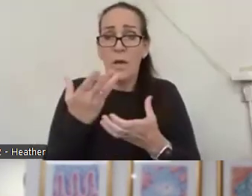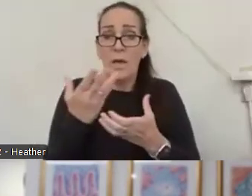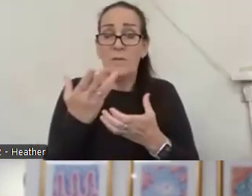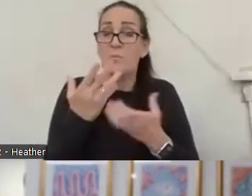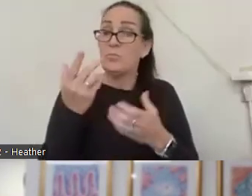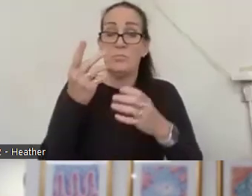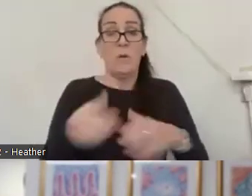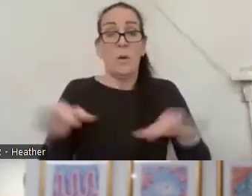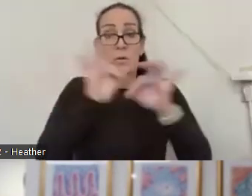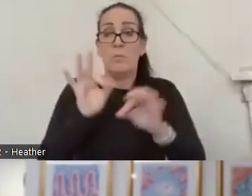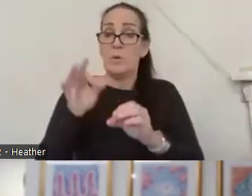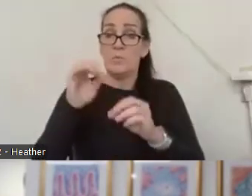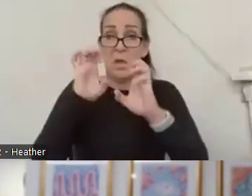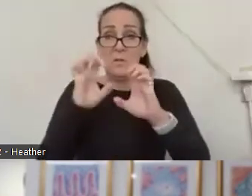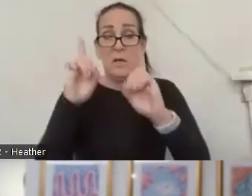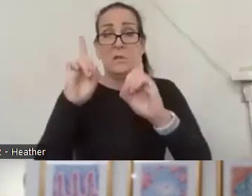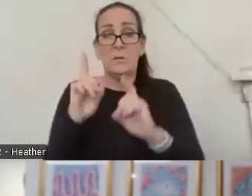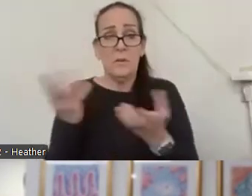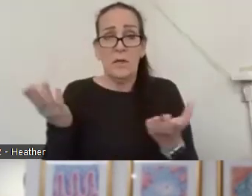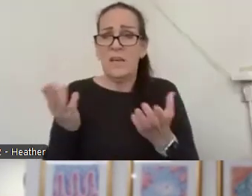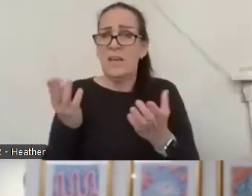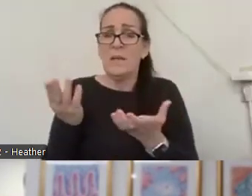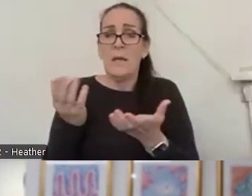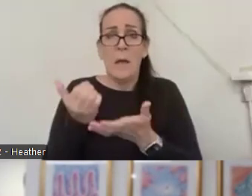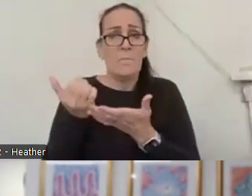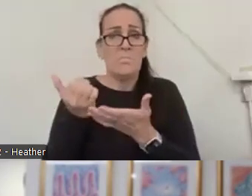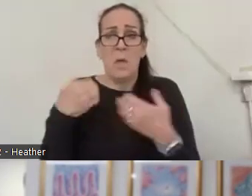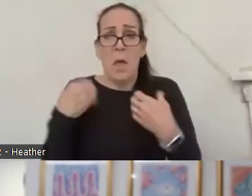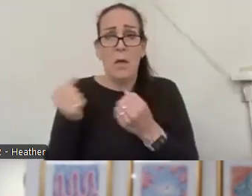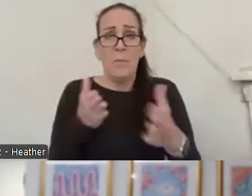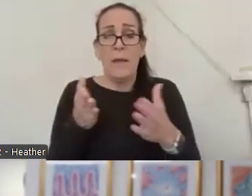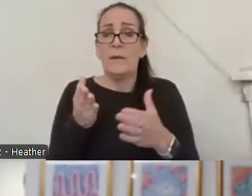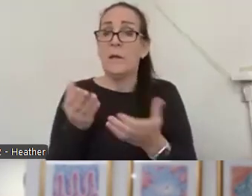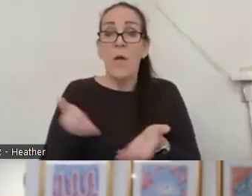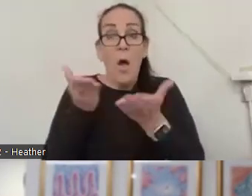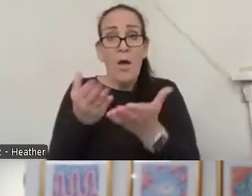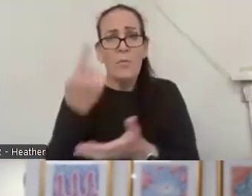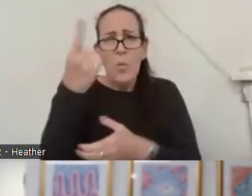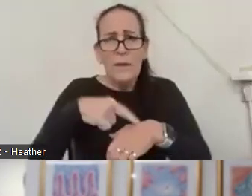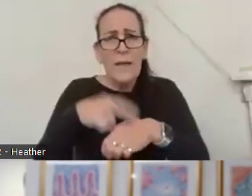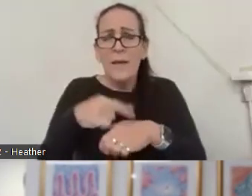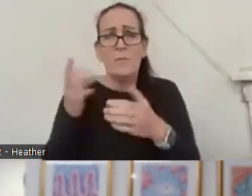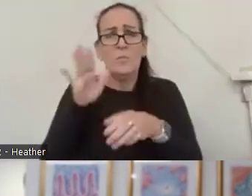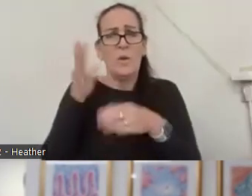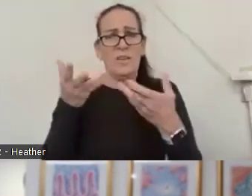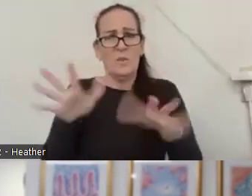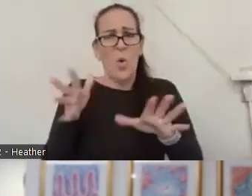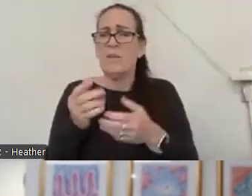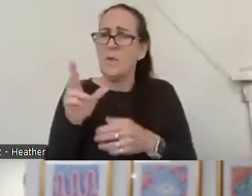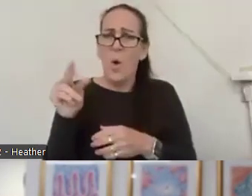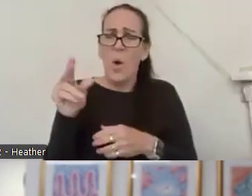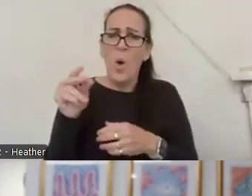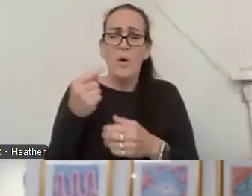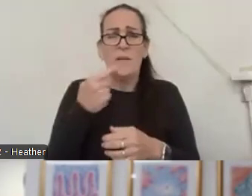education with this health plan to say, you can't just offer a family respite once. You can't just ask someone once. And then if they say no, say, oh, well,